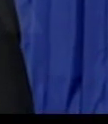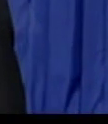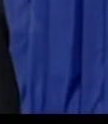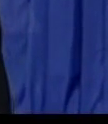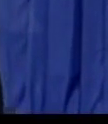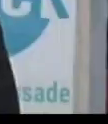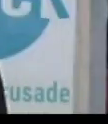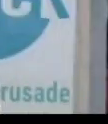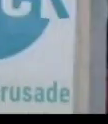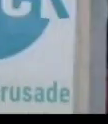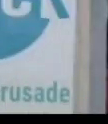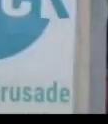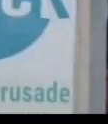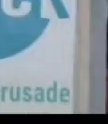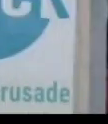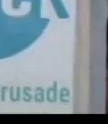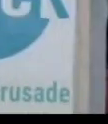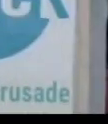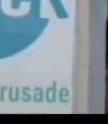GCK, November